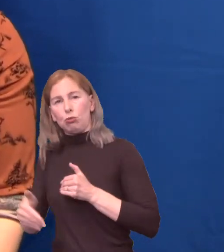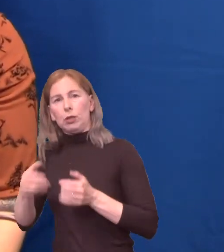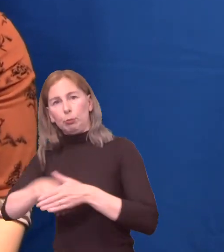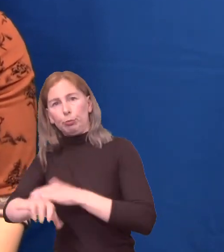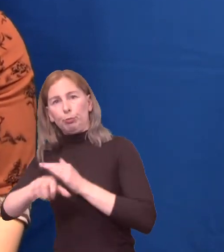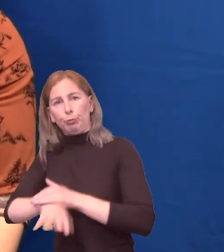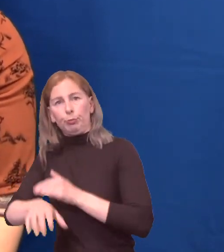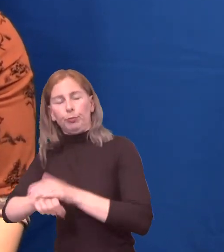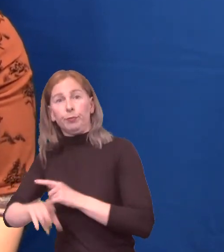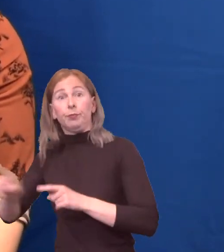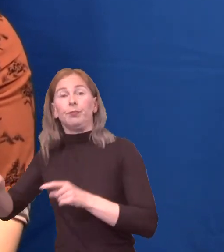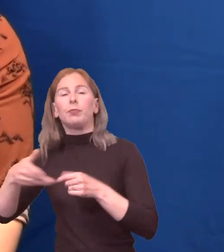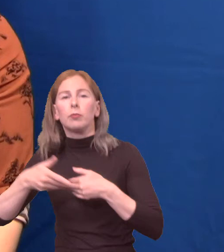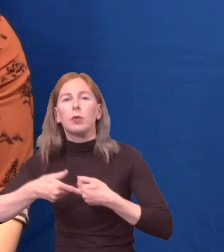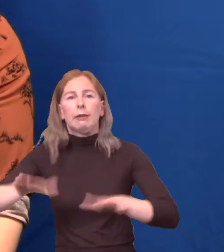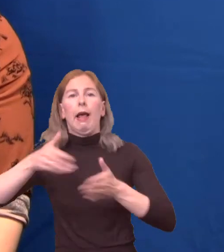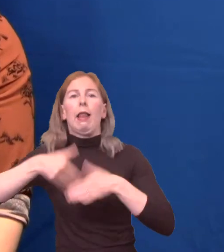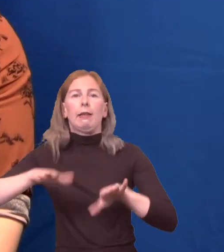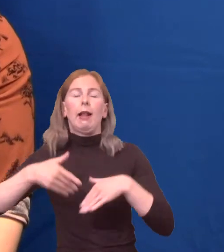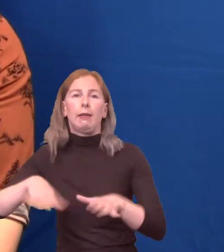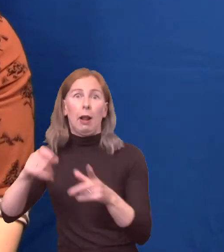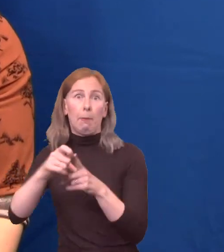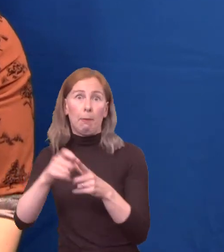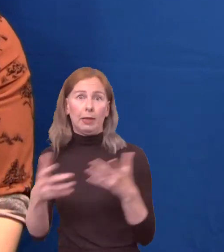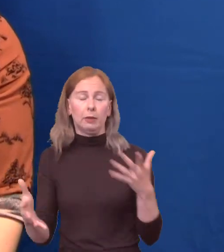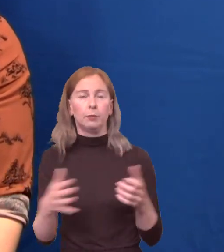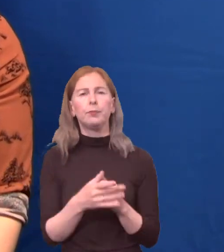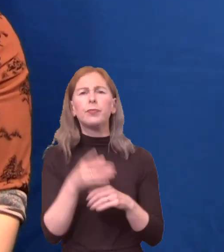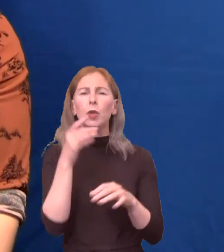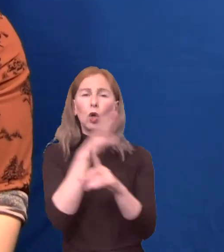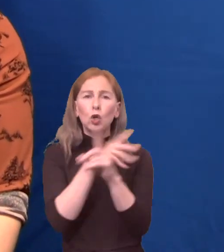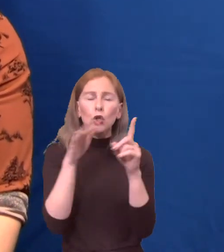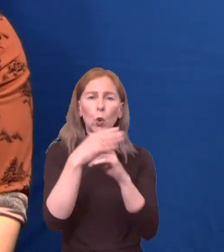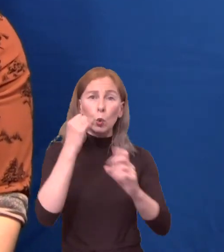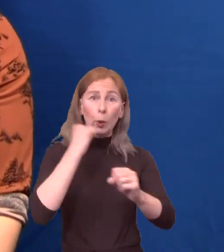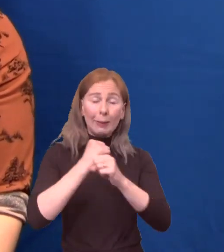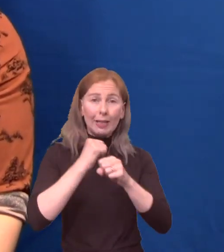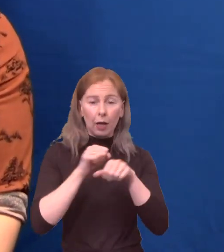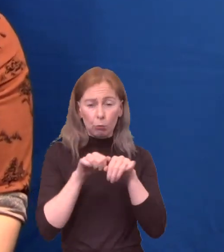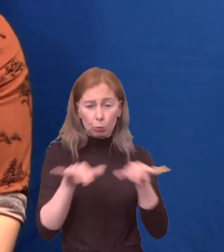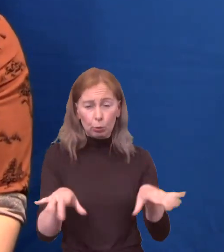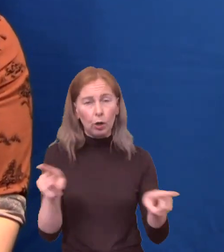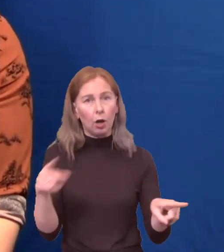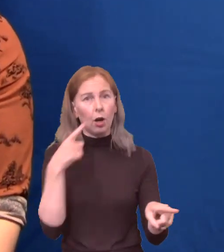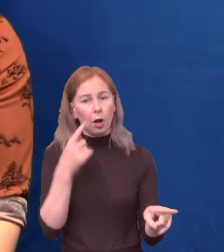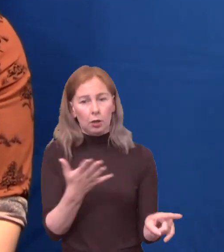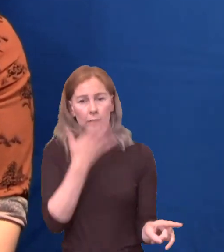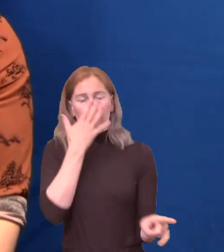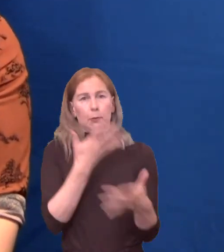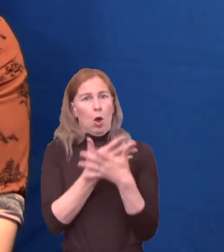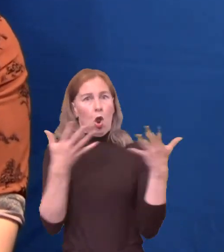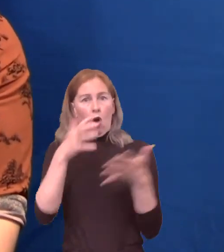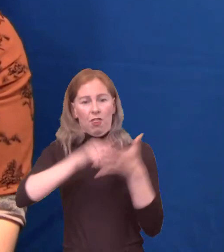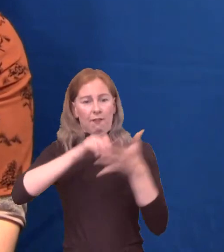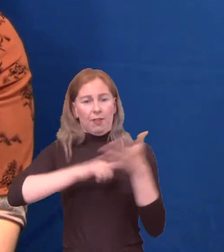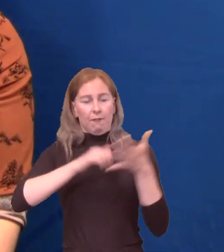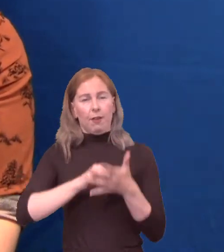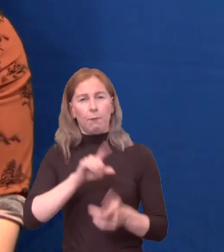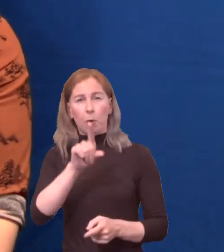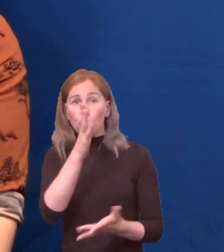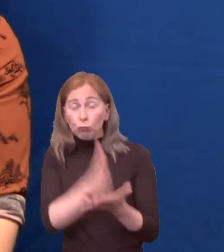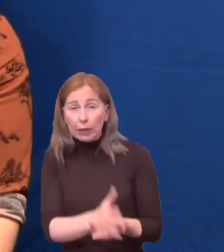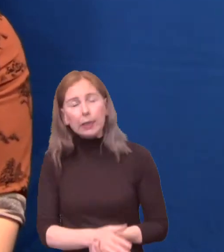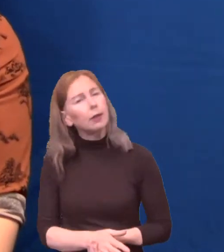quite as prolific as you might see on social media. Unfortunately, there's a bit of a rumour mill, and there's a lot more concern than there is